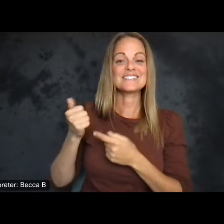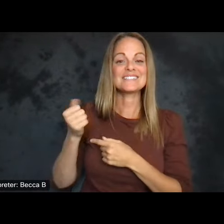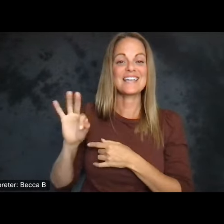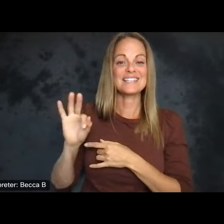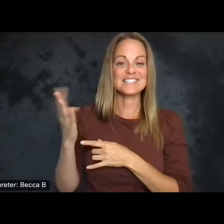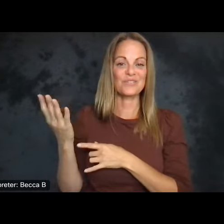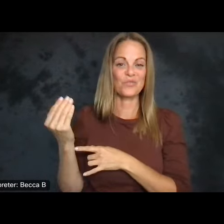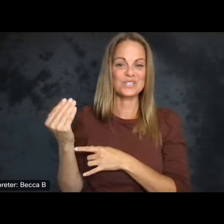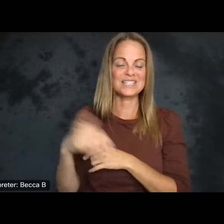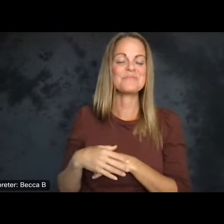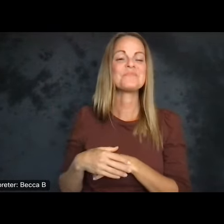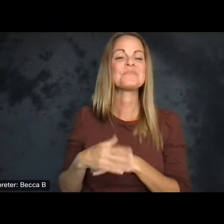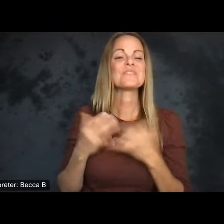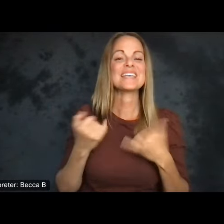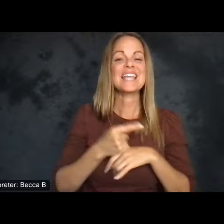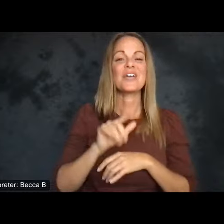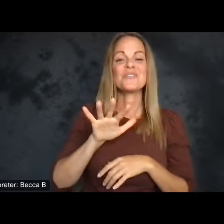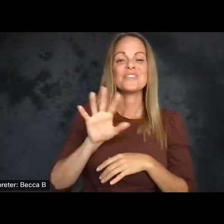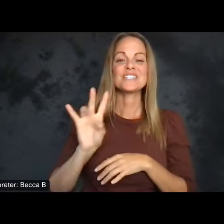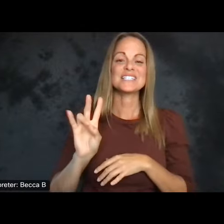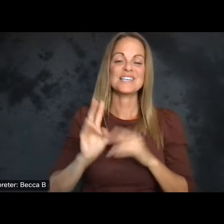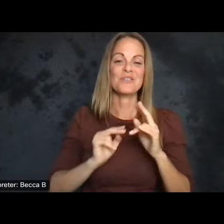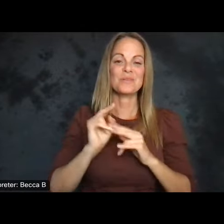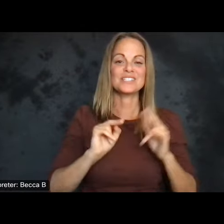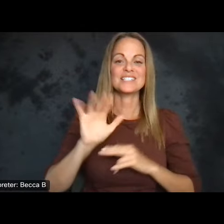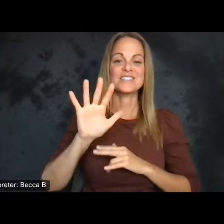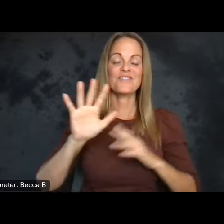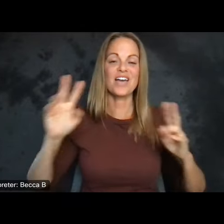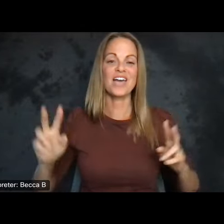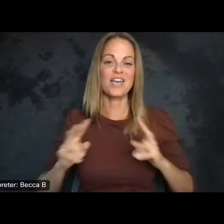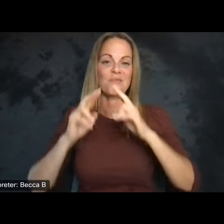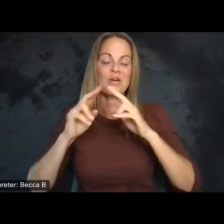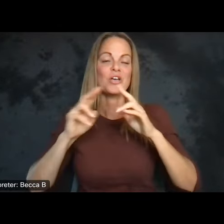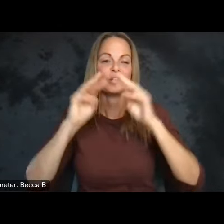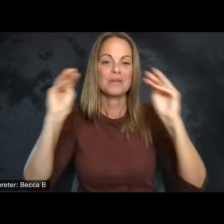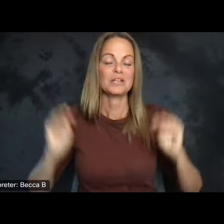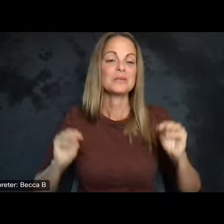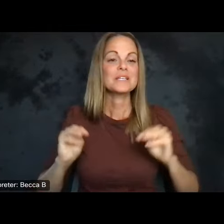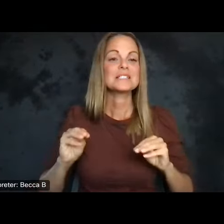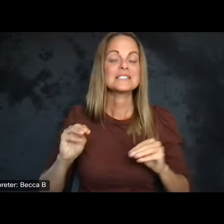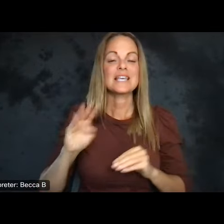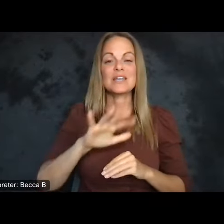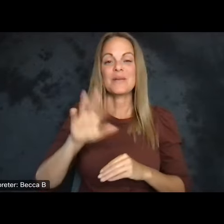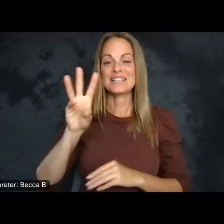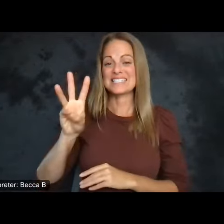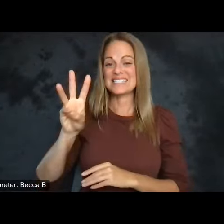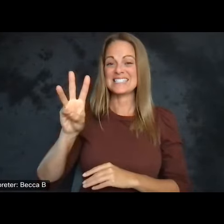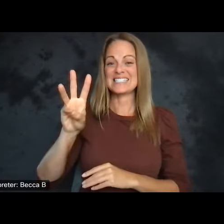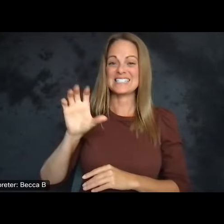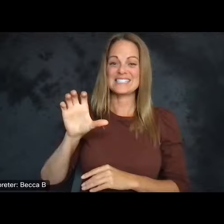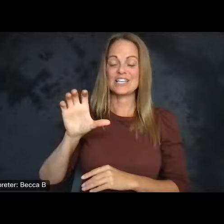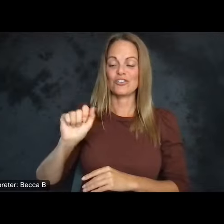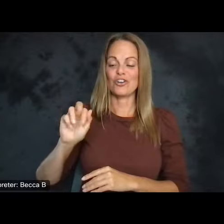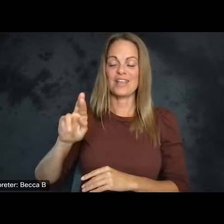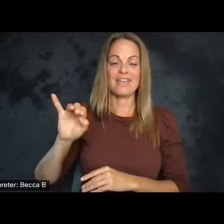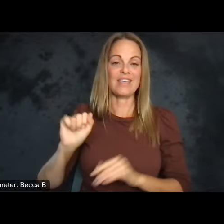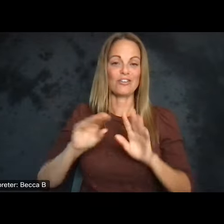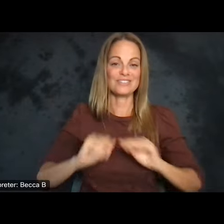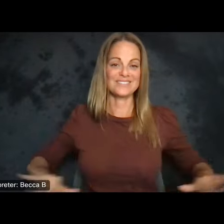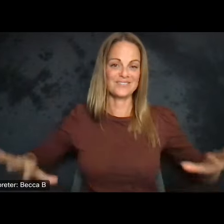57 buildings, 5 monuments, 6 structures, and are responsible for around 600 acres of land. Every year